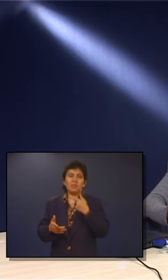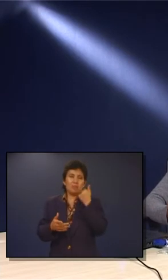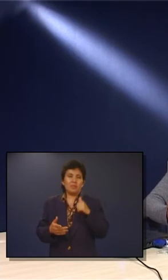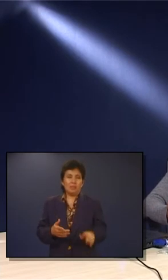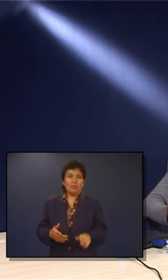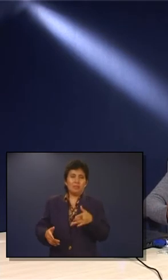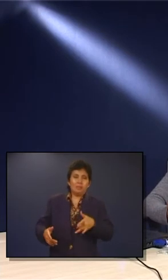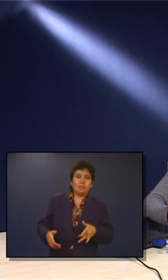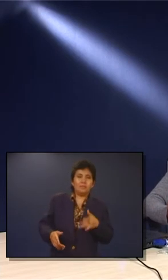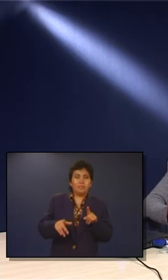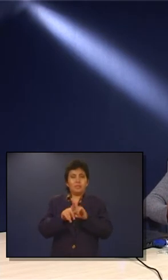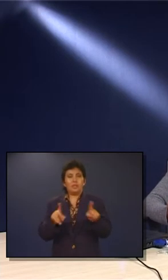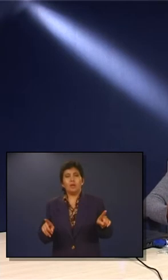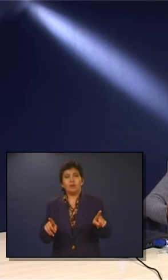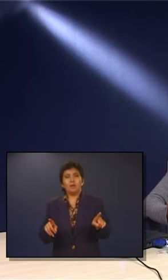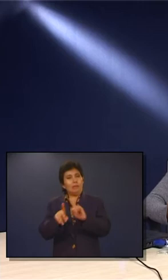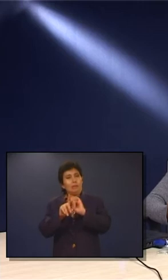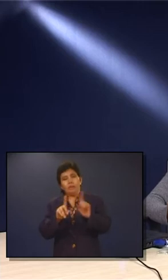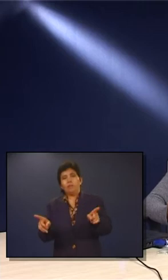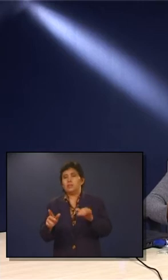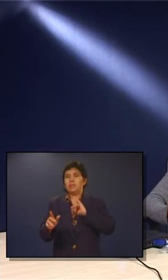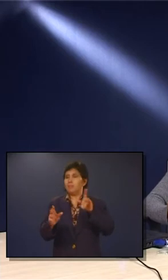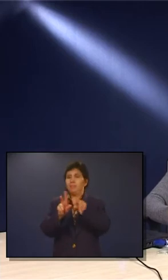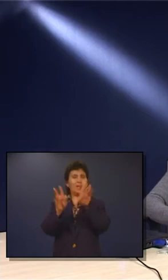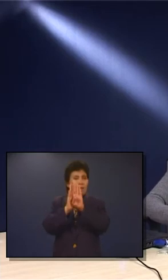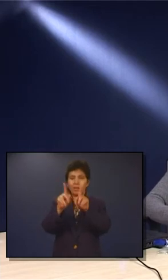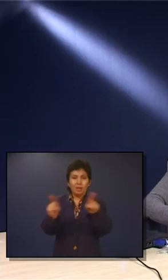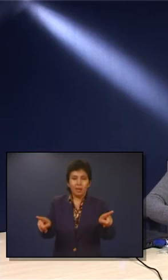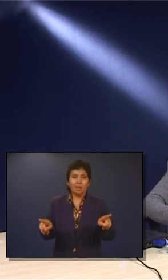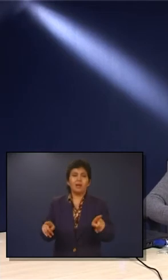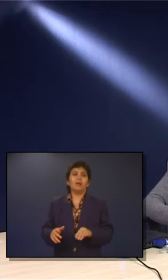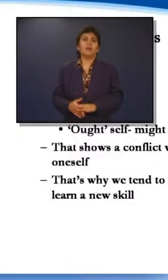your ought self, you ought to perform in this way.